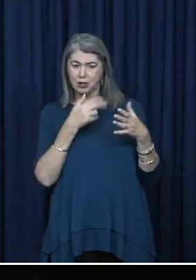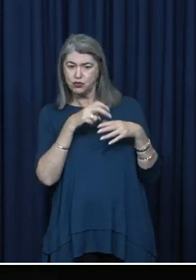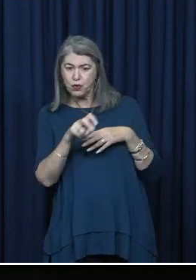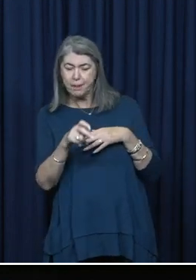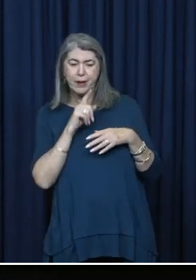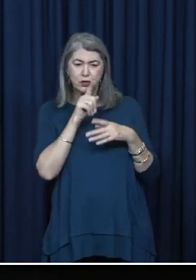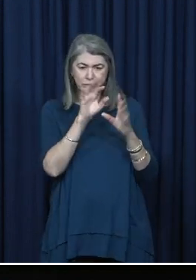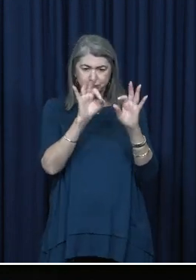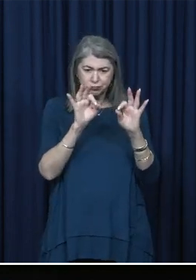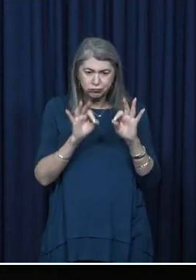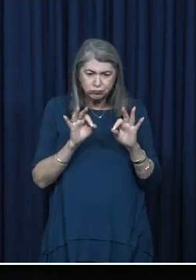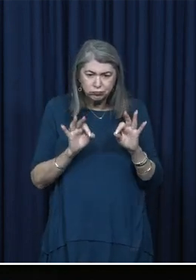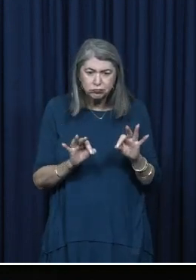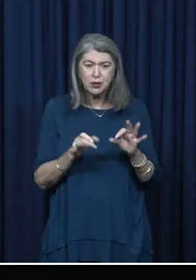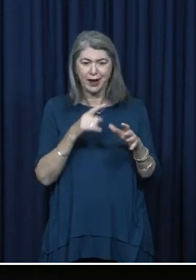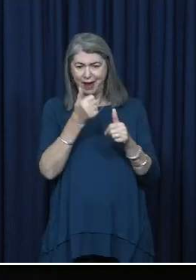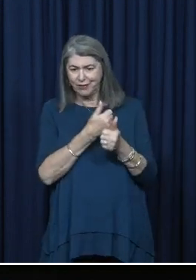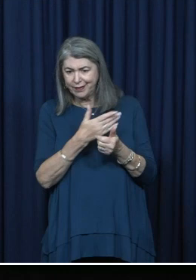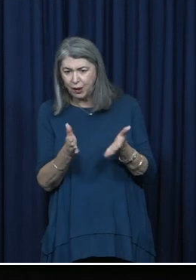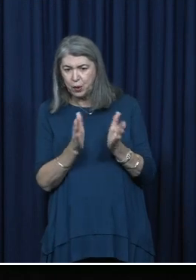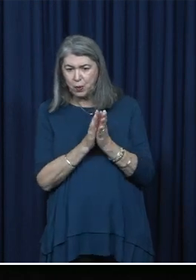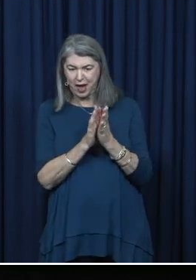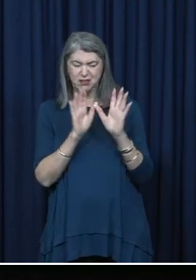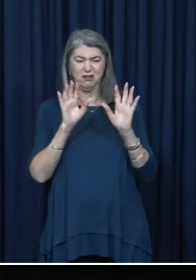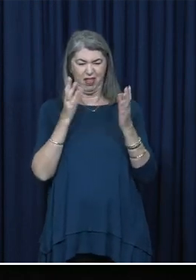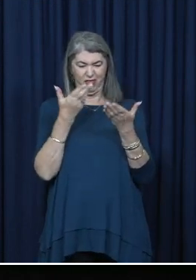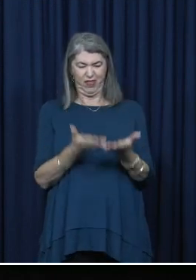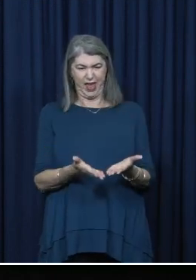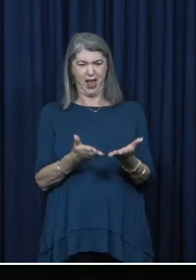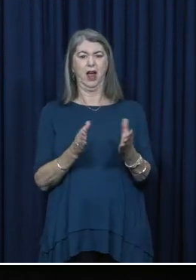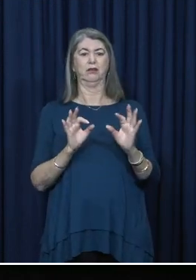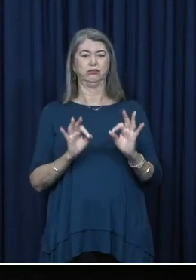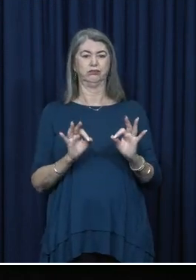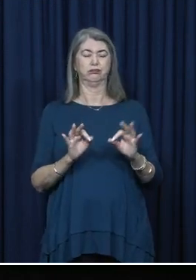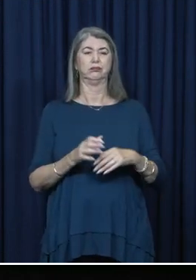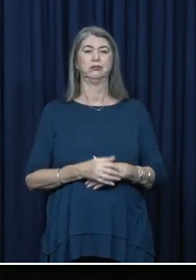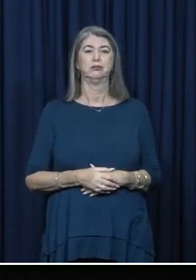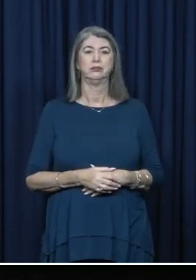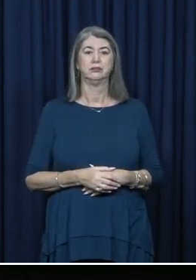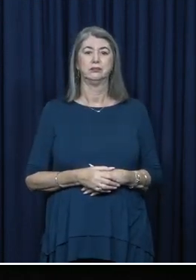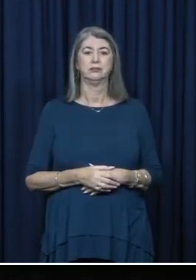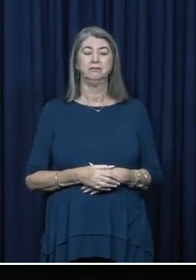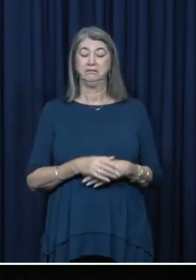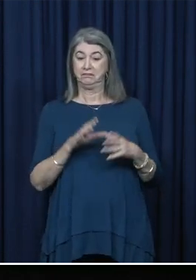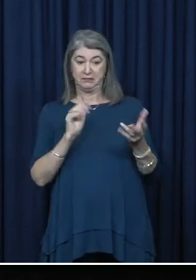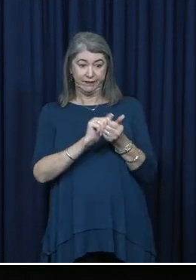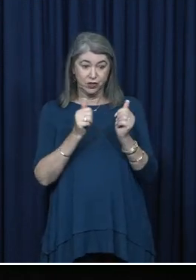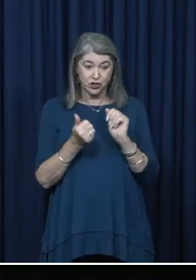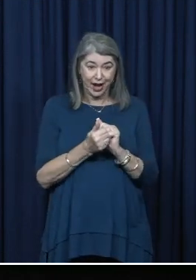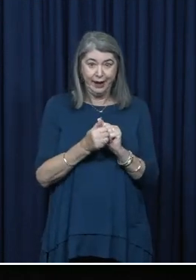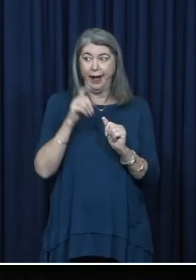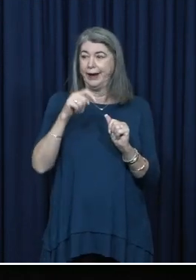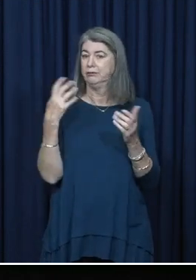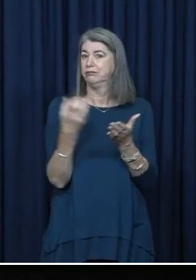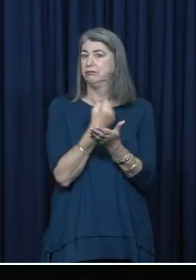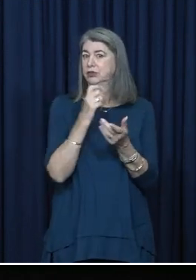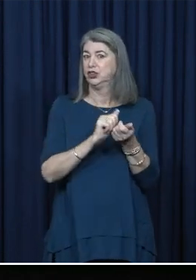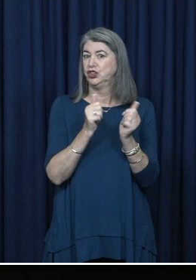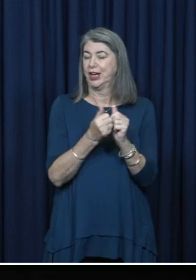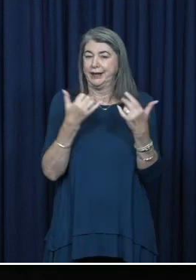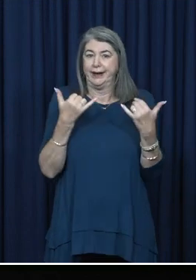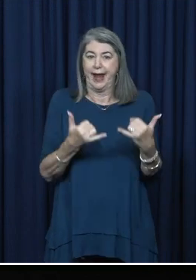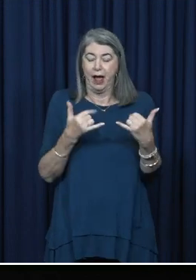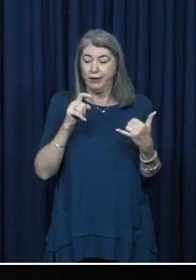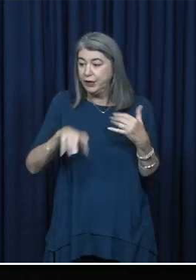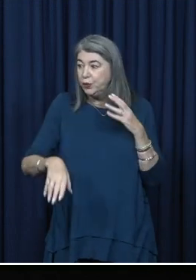sure everything I requested is what is going to be booked. If any changes, I need to make the changes now. If I need